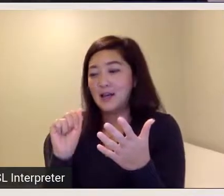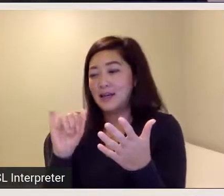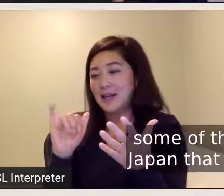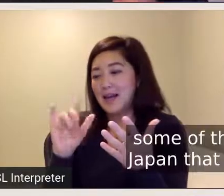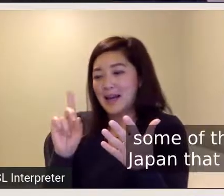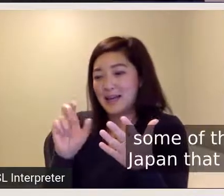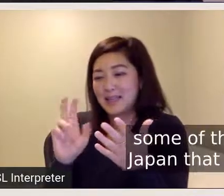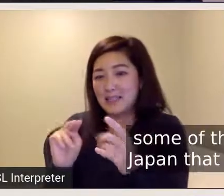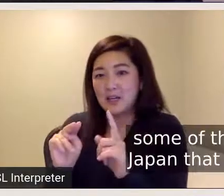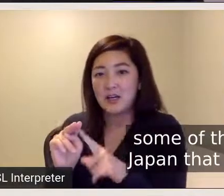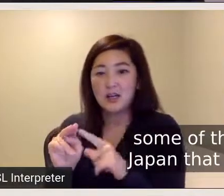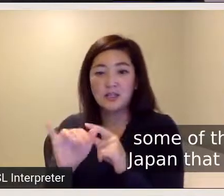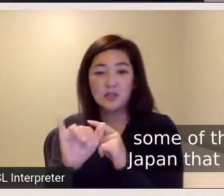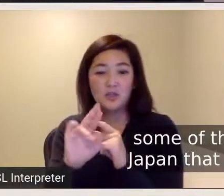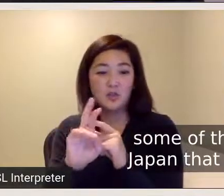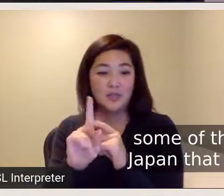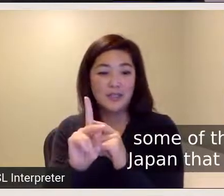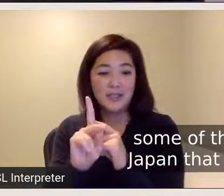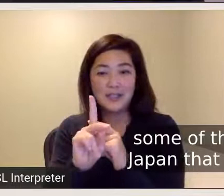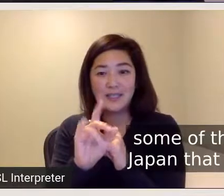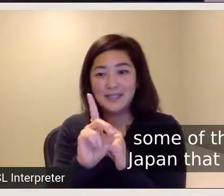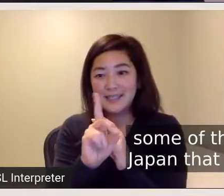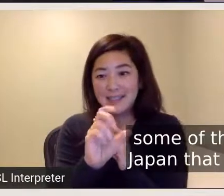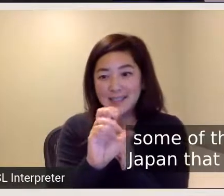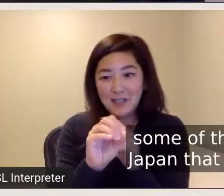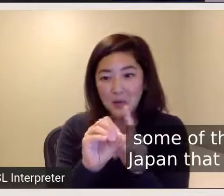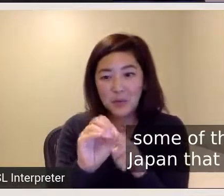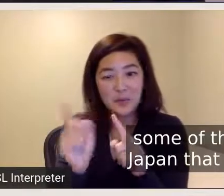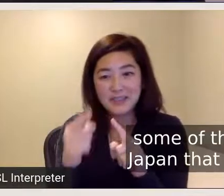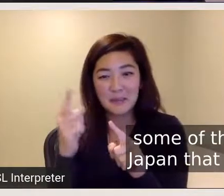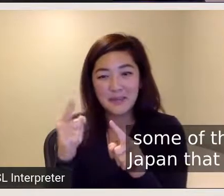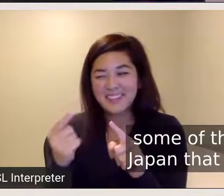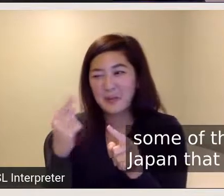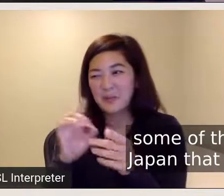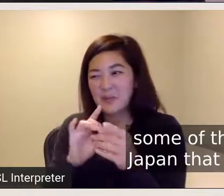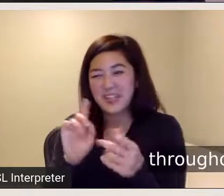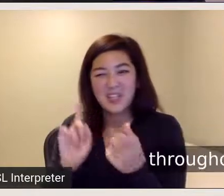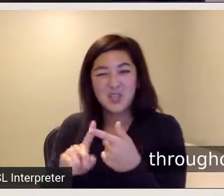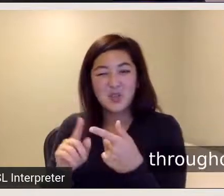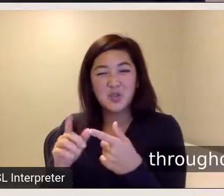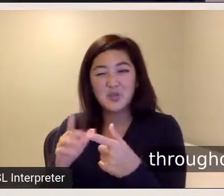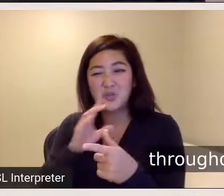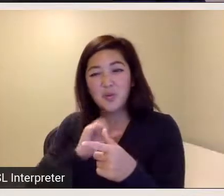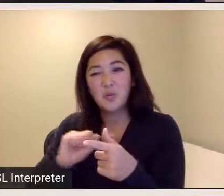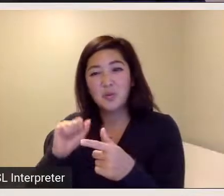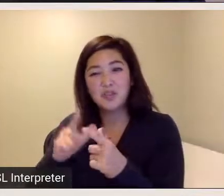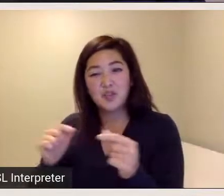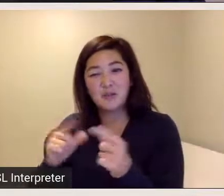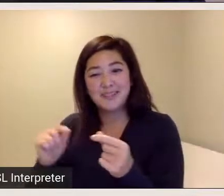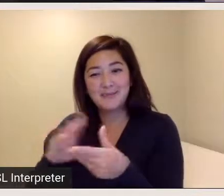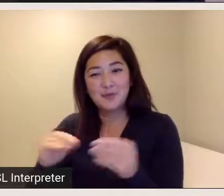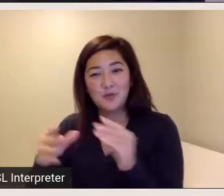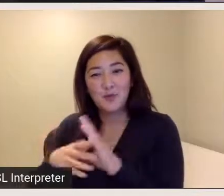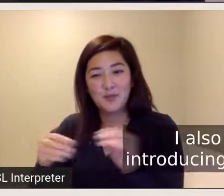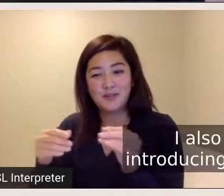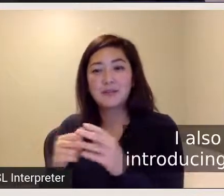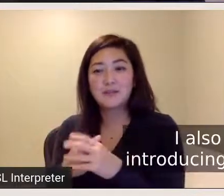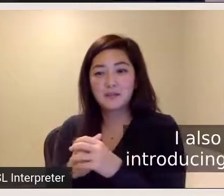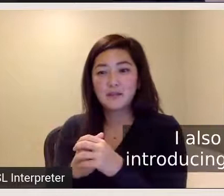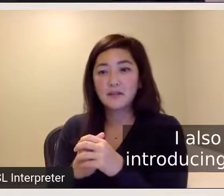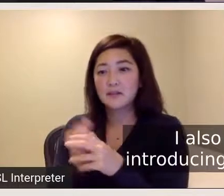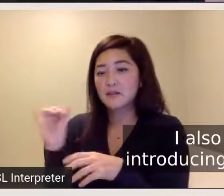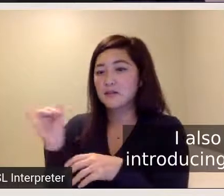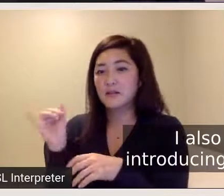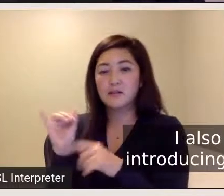ukiyo-e showing some of the folk tales of Japan that he references throughout the film. I also